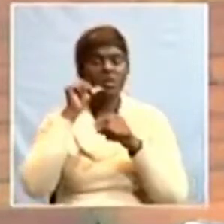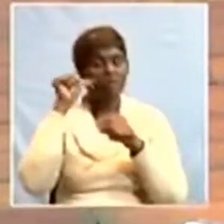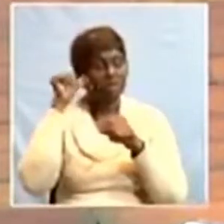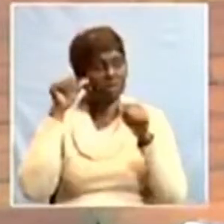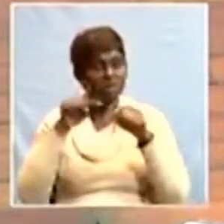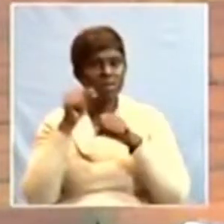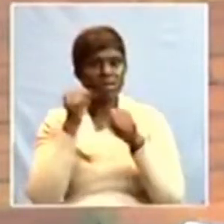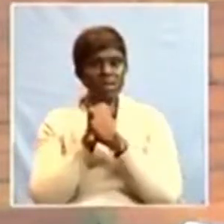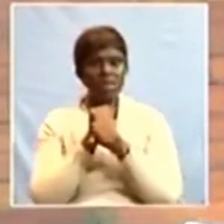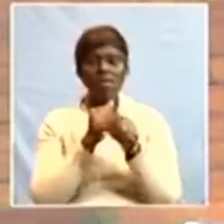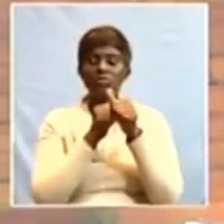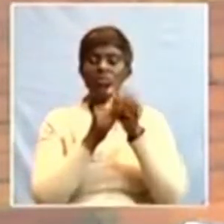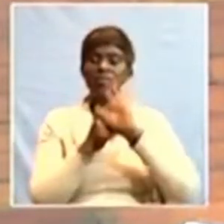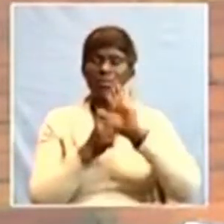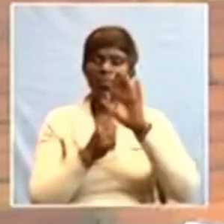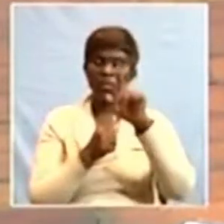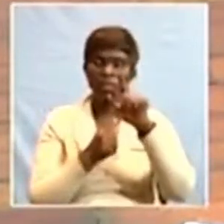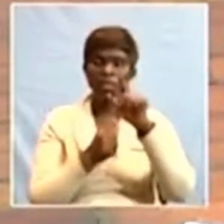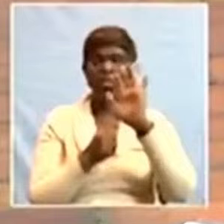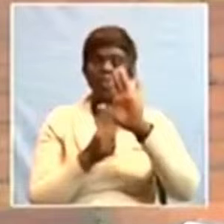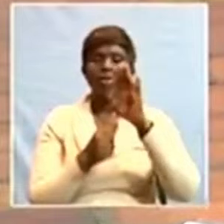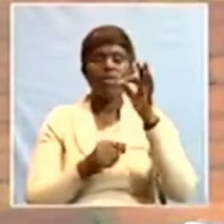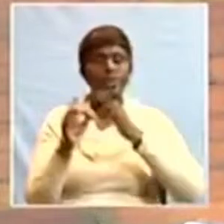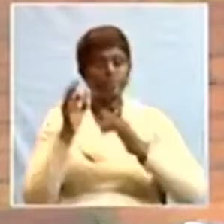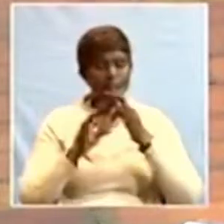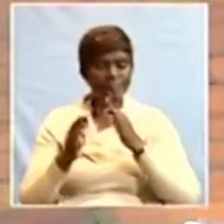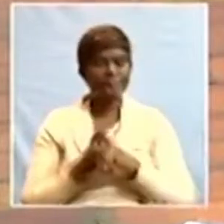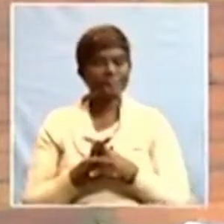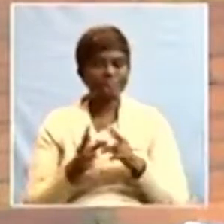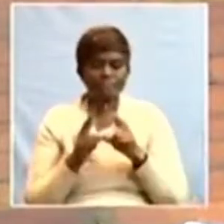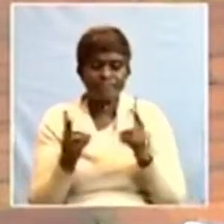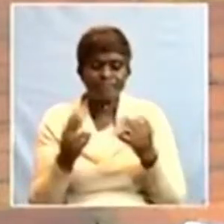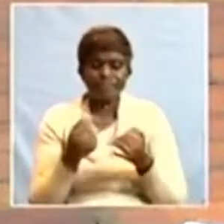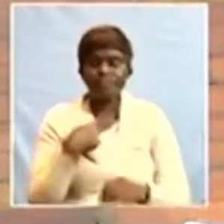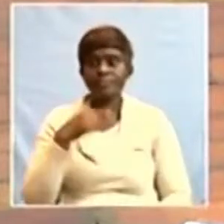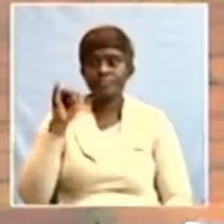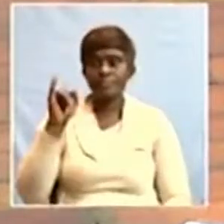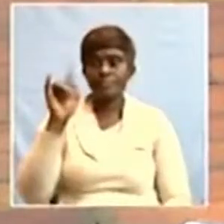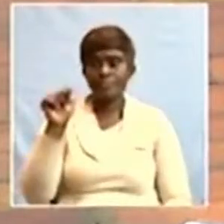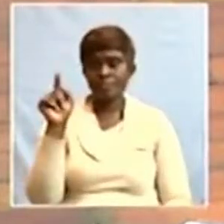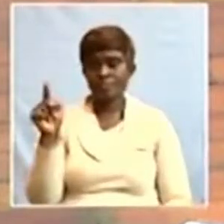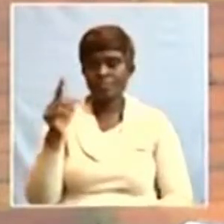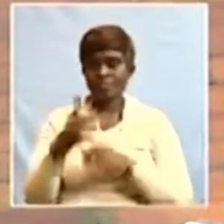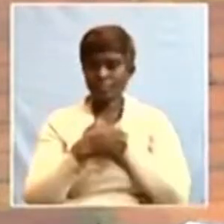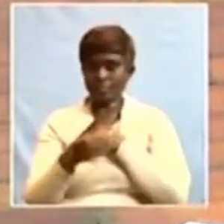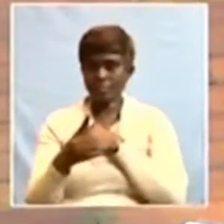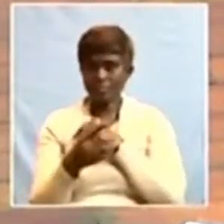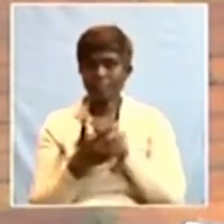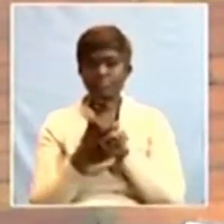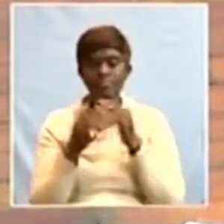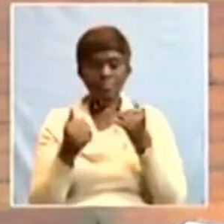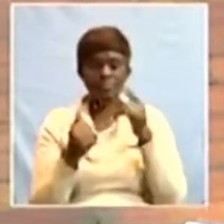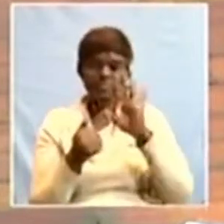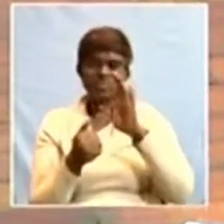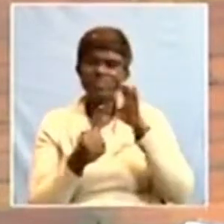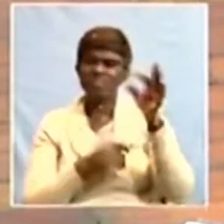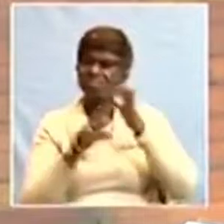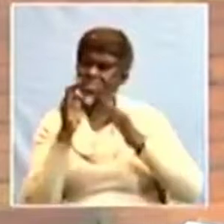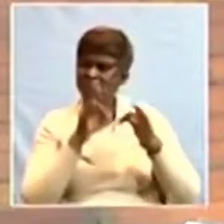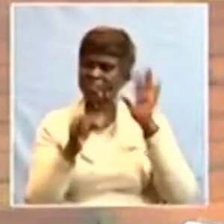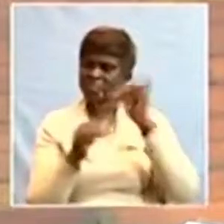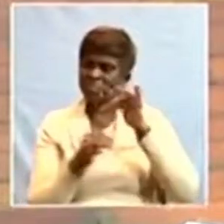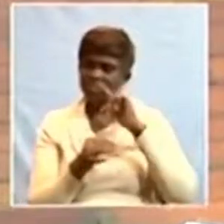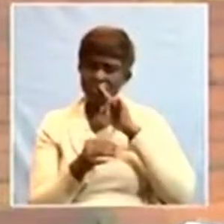year, according to your submission. So, IT department, is it your submission